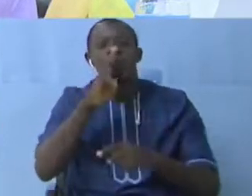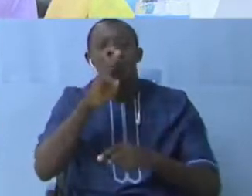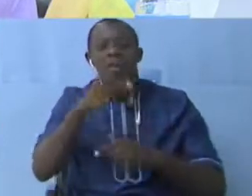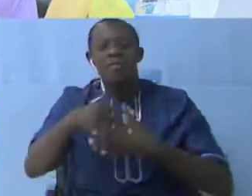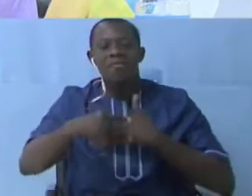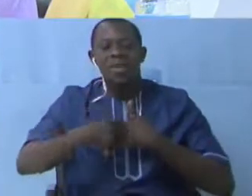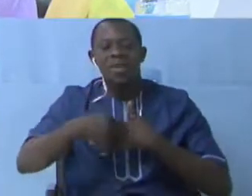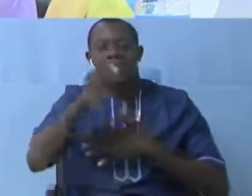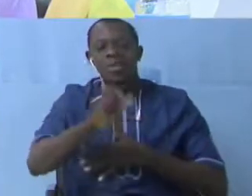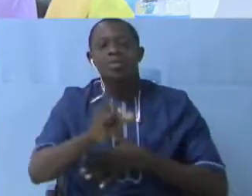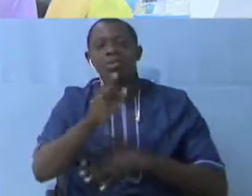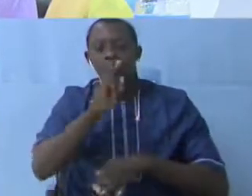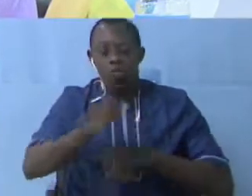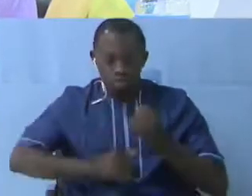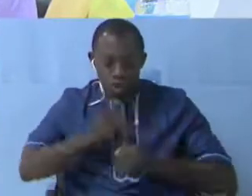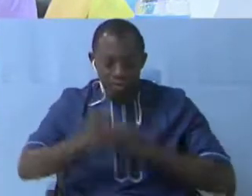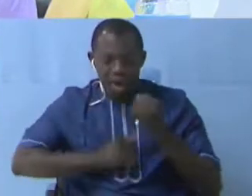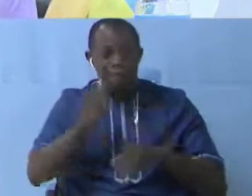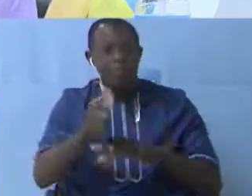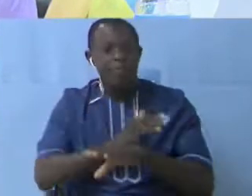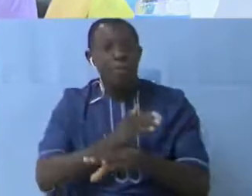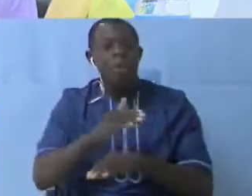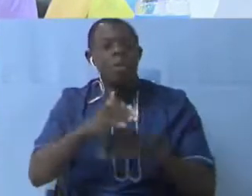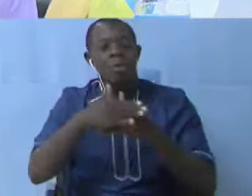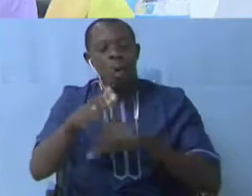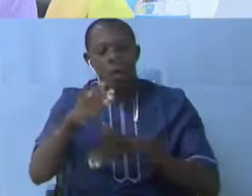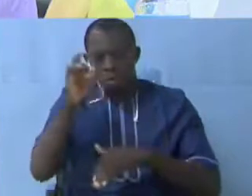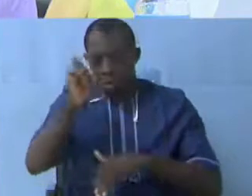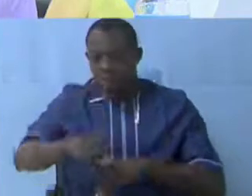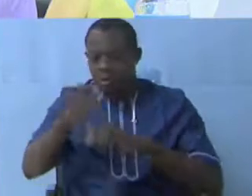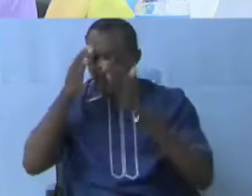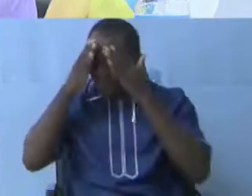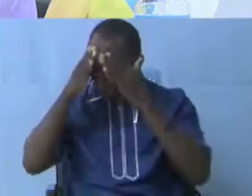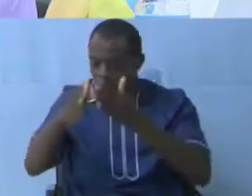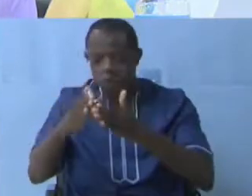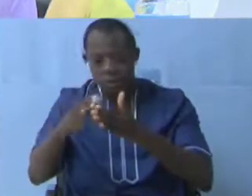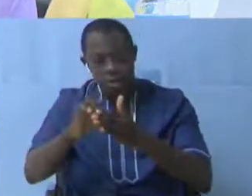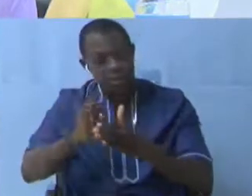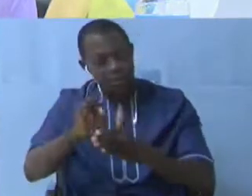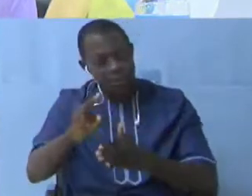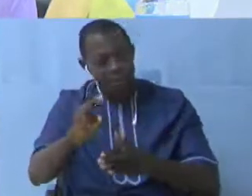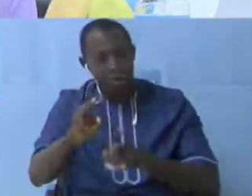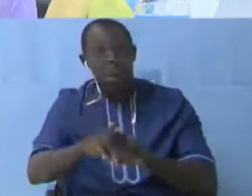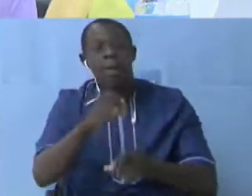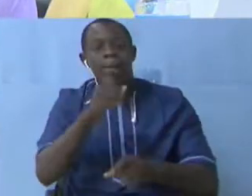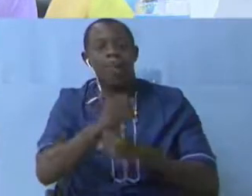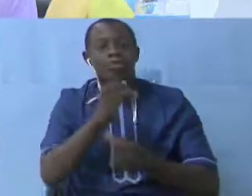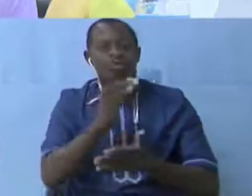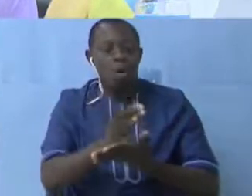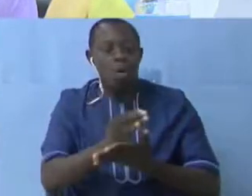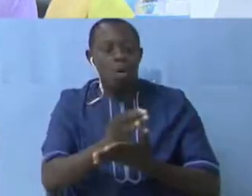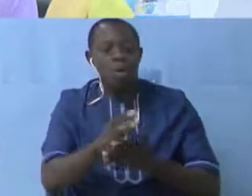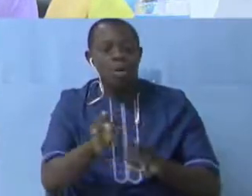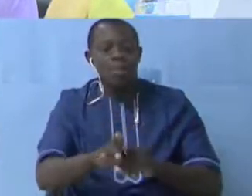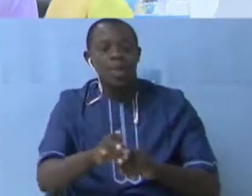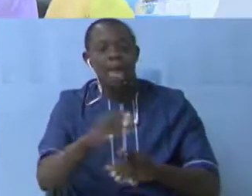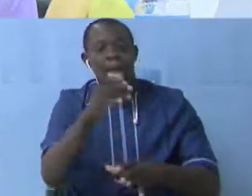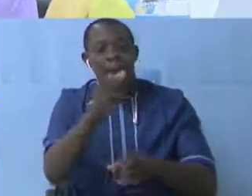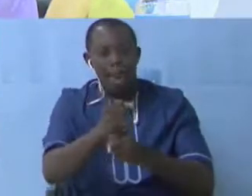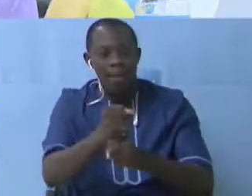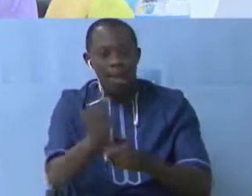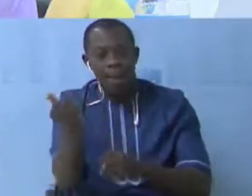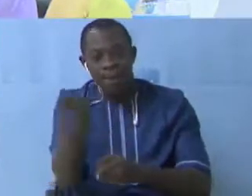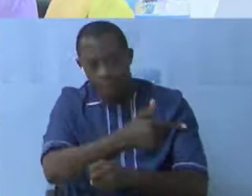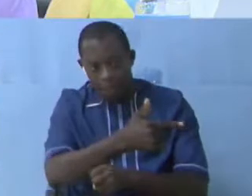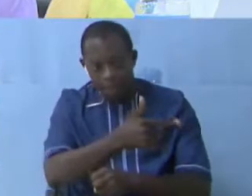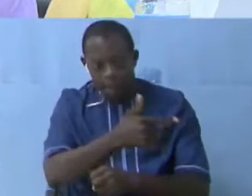war a cëral bu baax surtout ñi nga xam ne nii seen yelleef dañ ko xatoon. Ensure that adequate